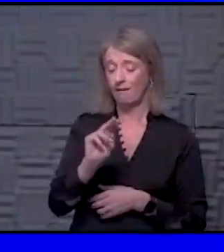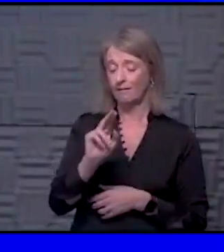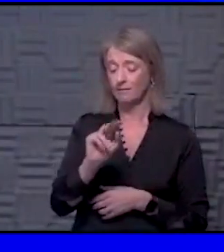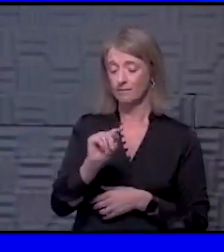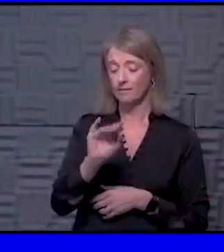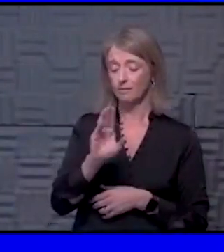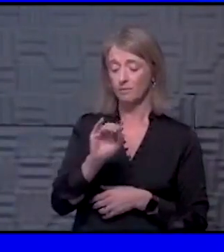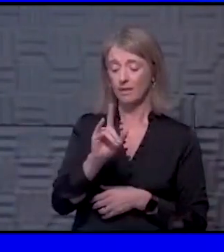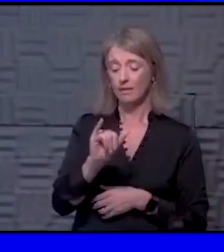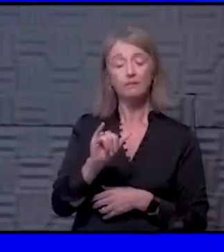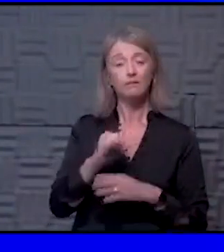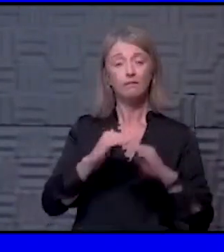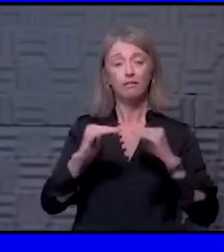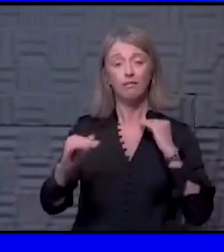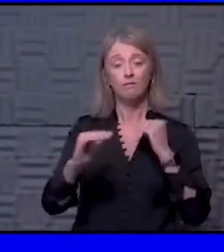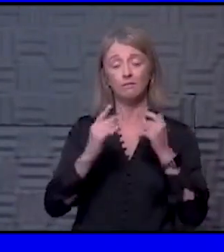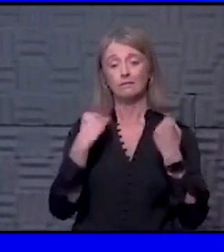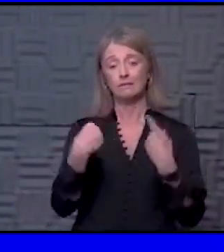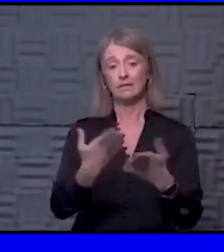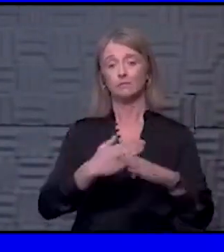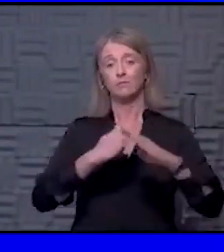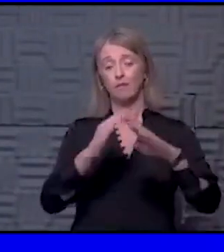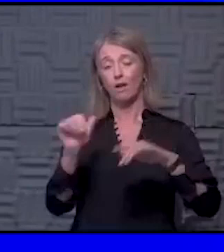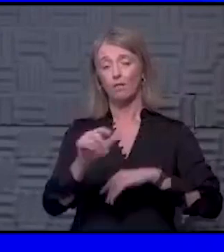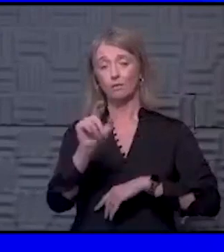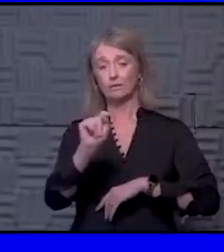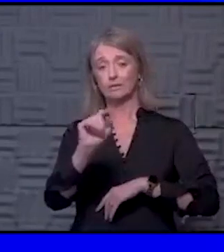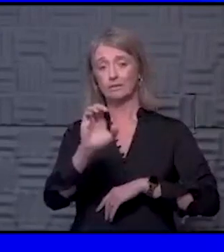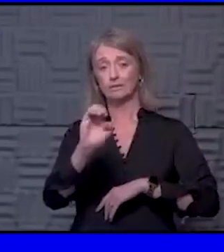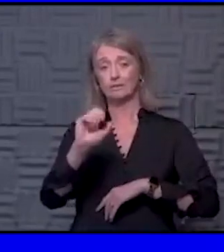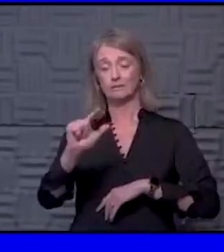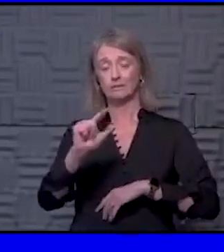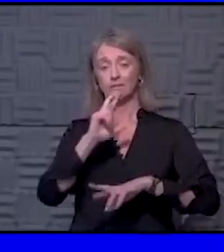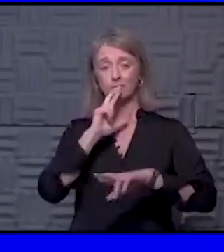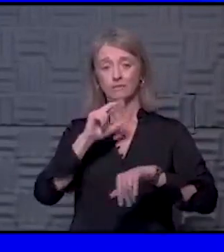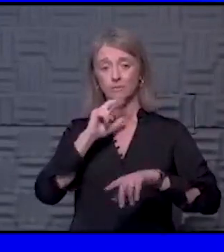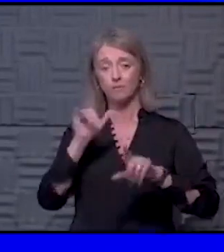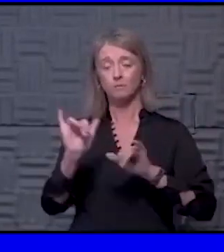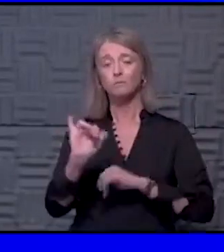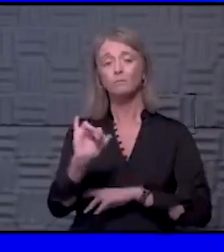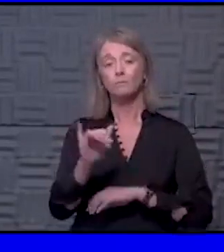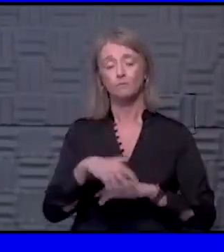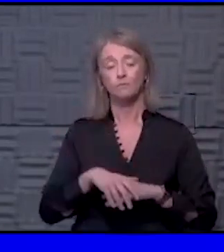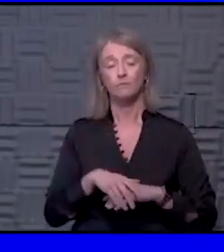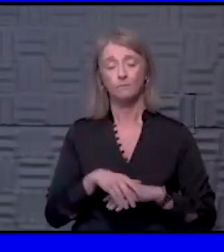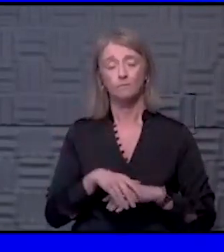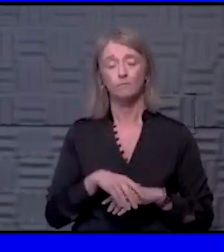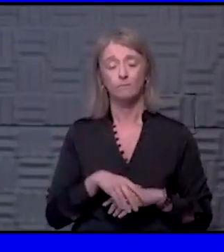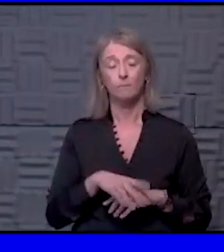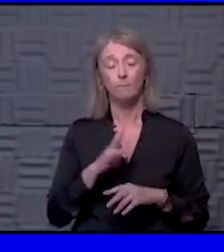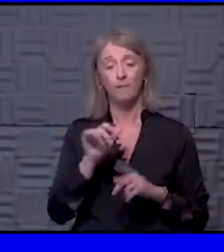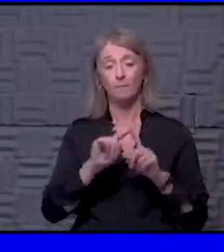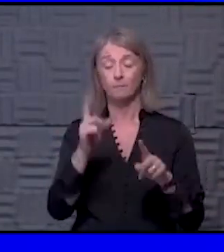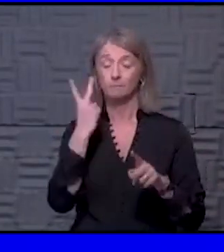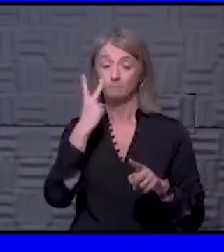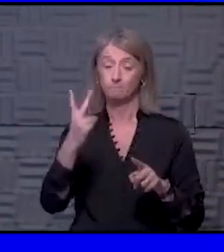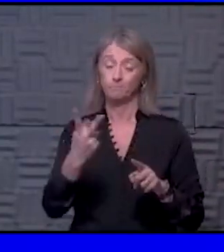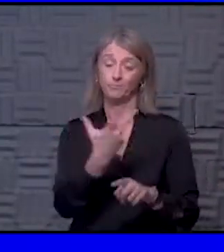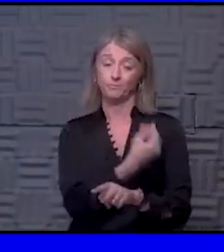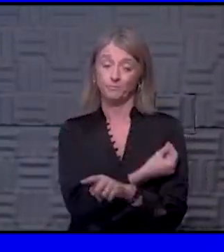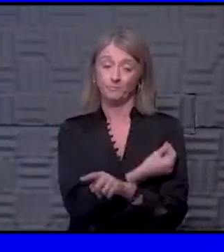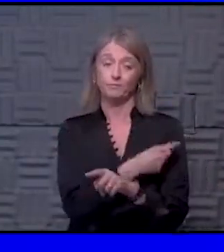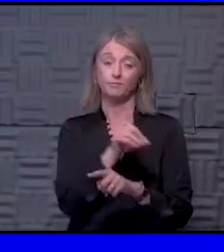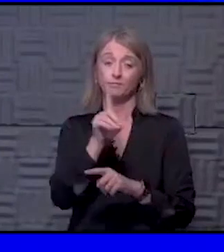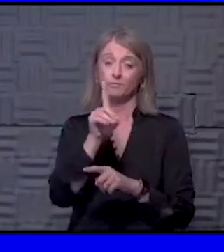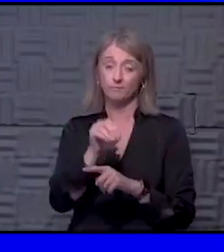you protection. And of course, there's other T cell responses as well. But we have seen that vaccination